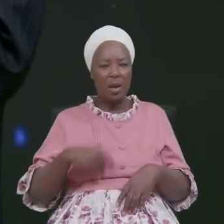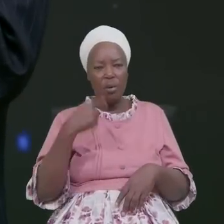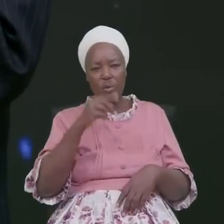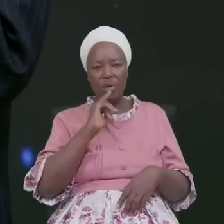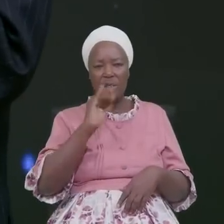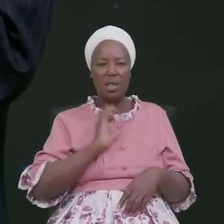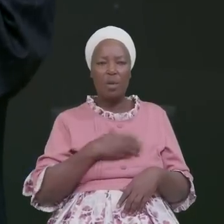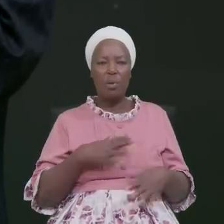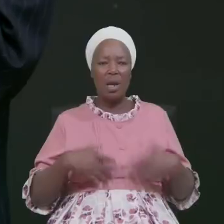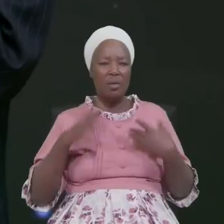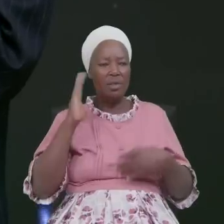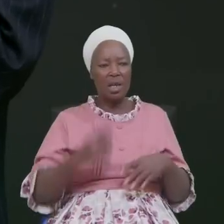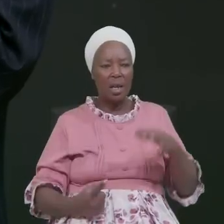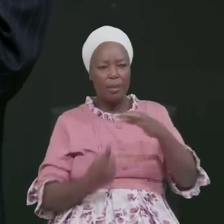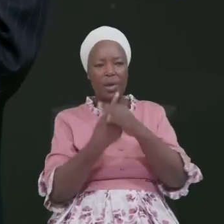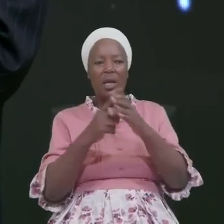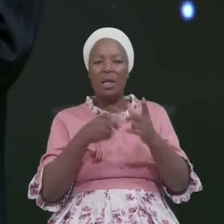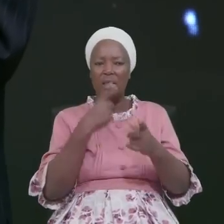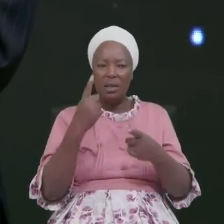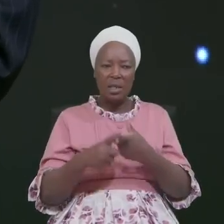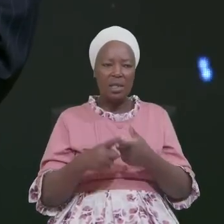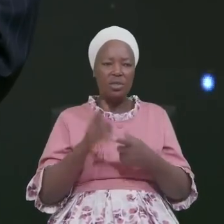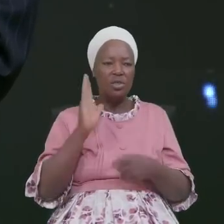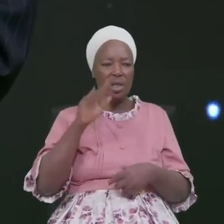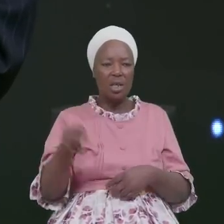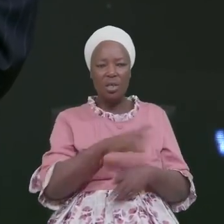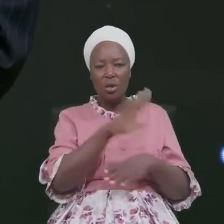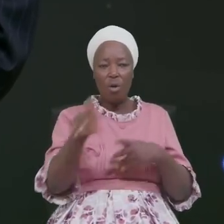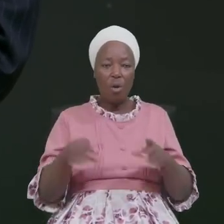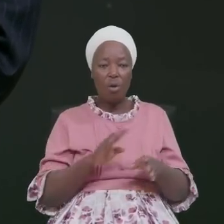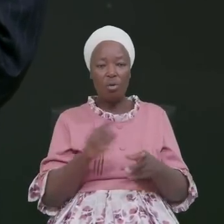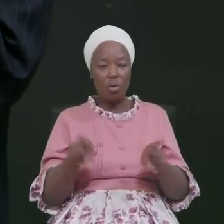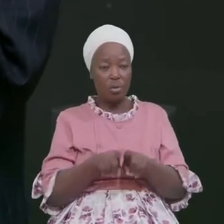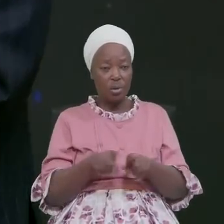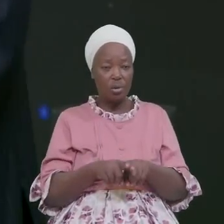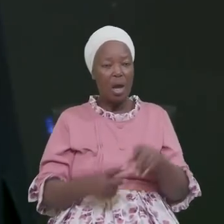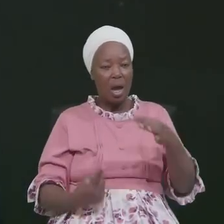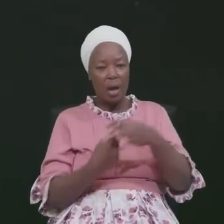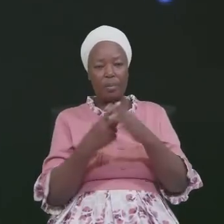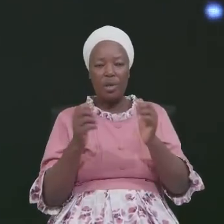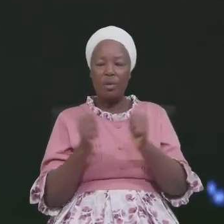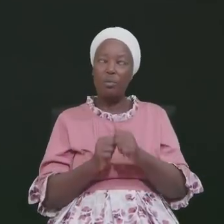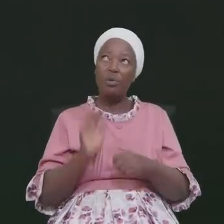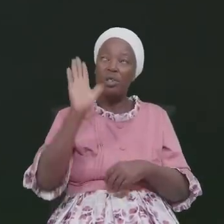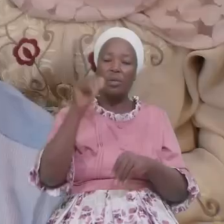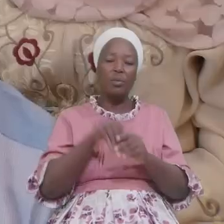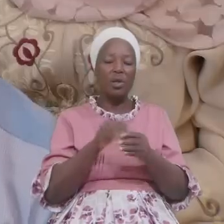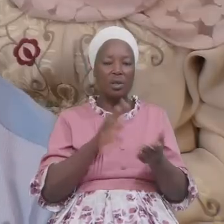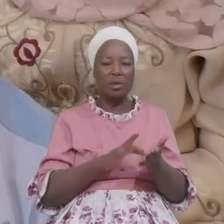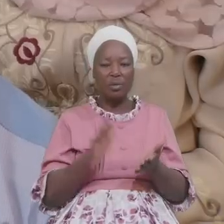appear, then shall ye also appear with him in glory.